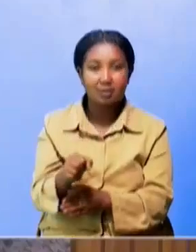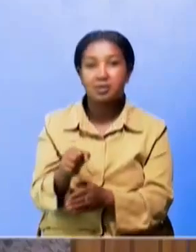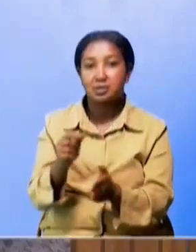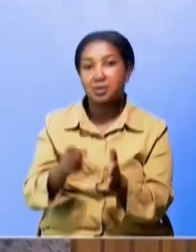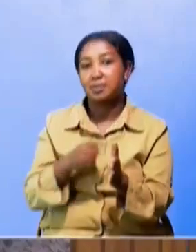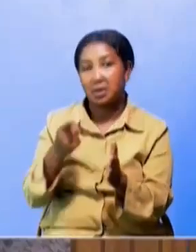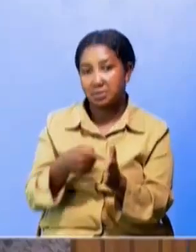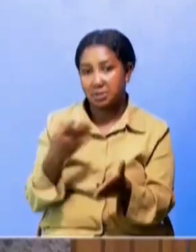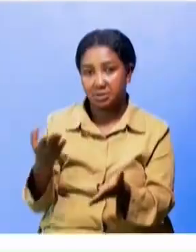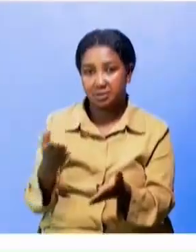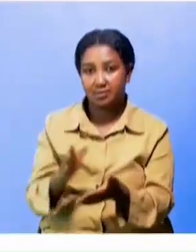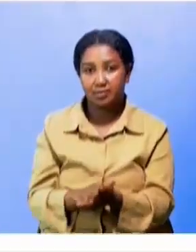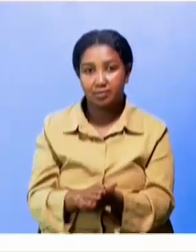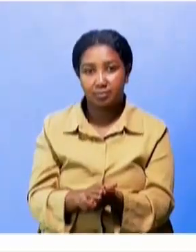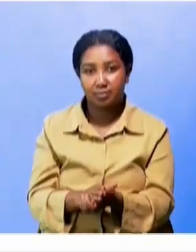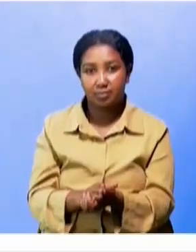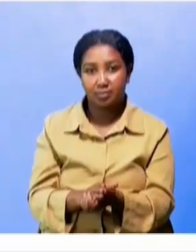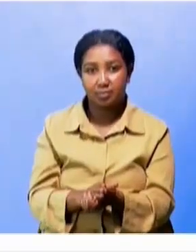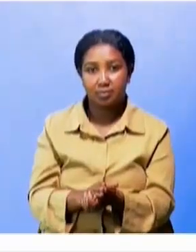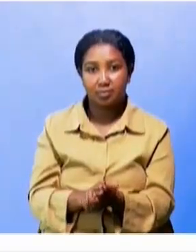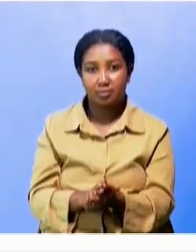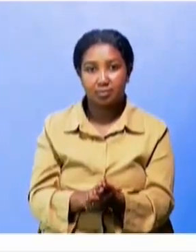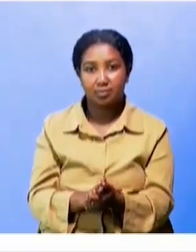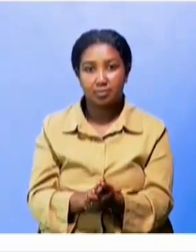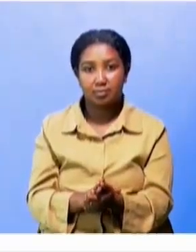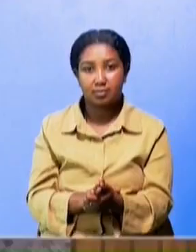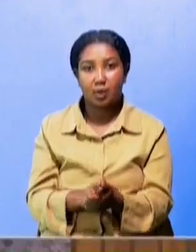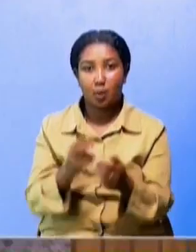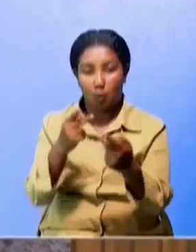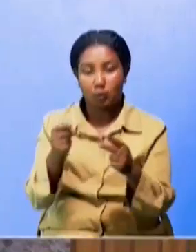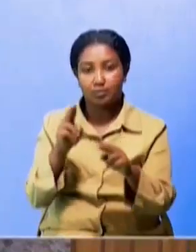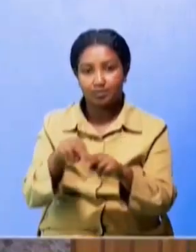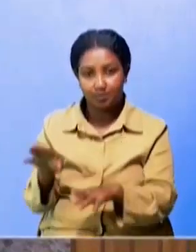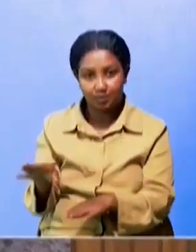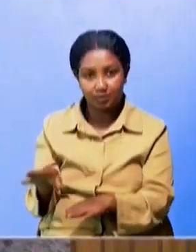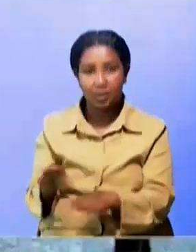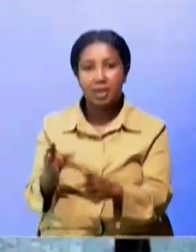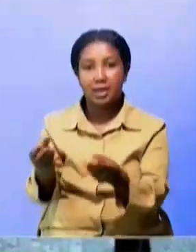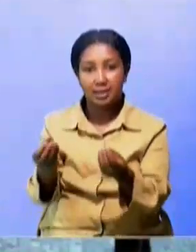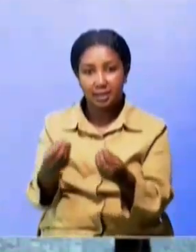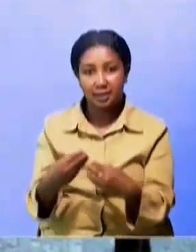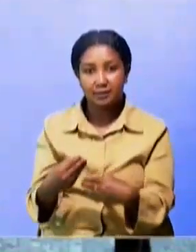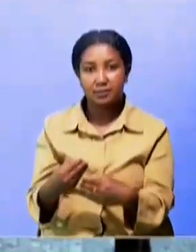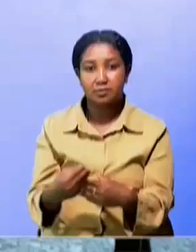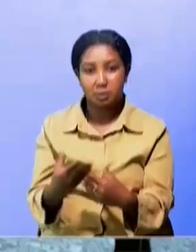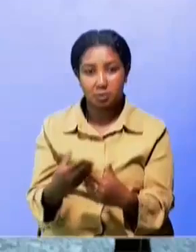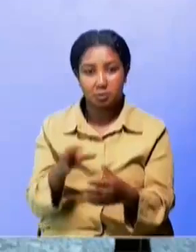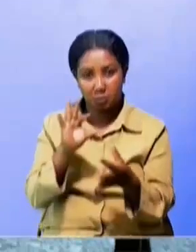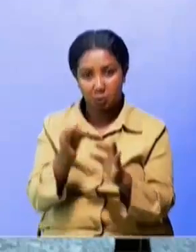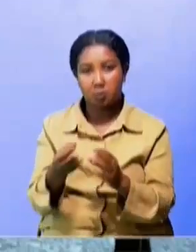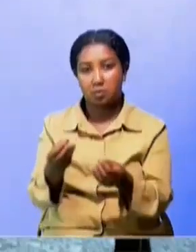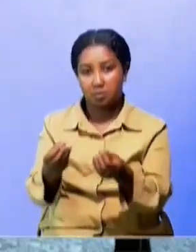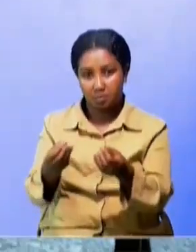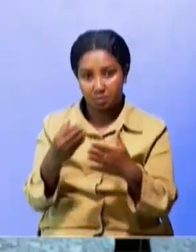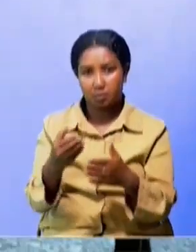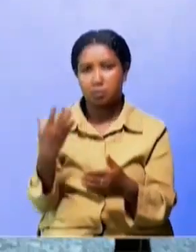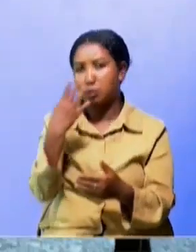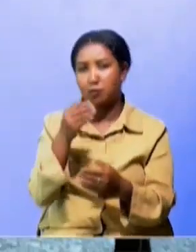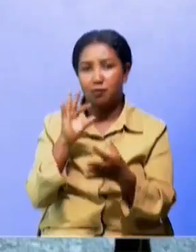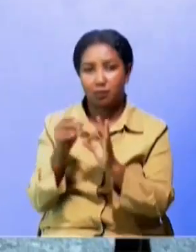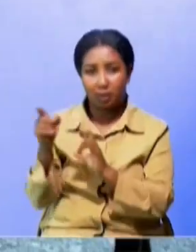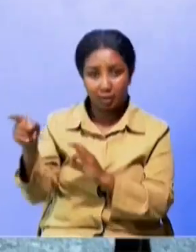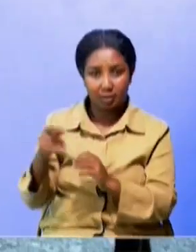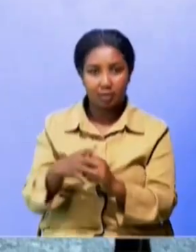frequency adverb. Still now it takes its position. It gives soundish. It gives beautiful meaning,